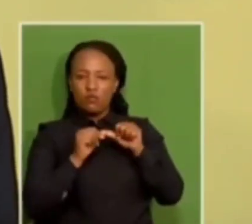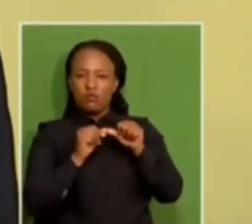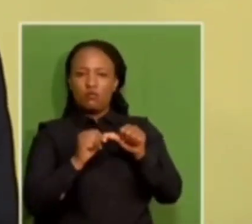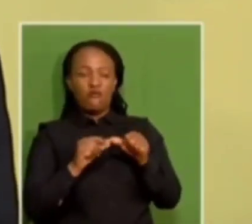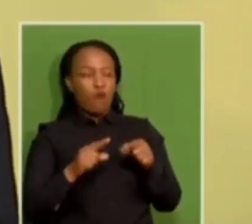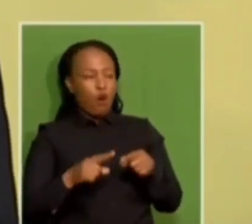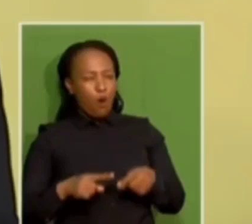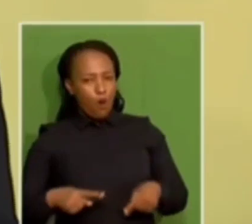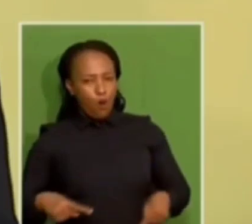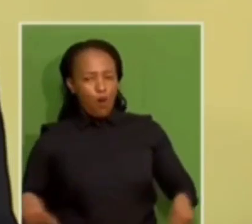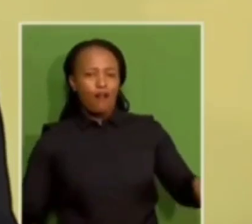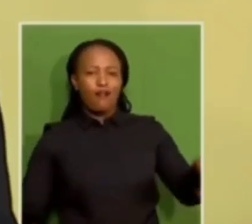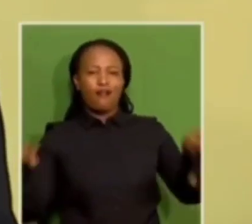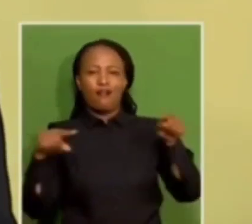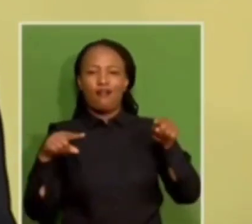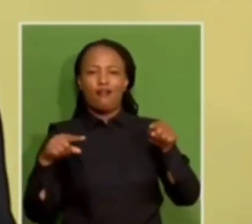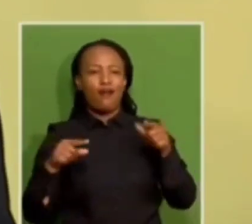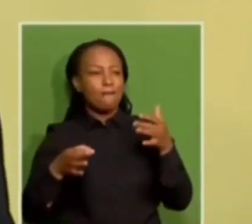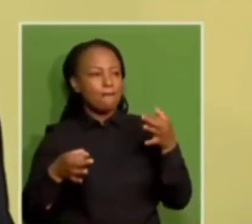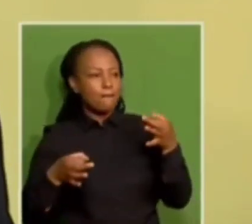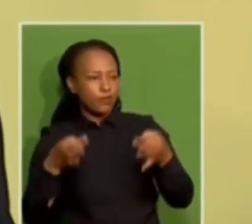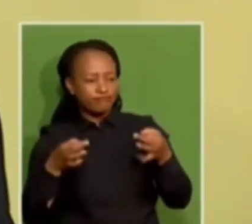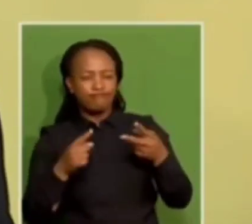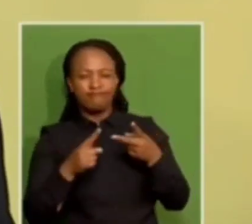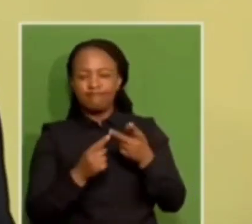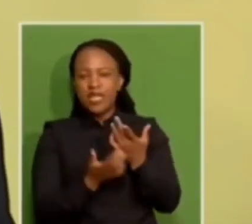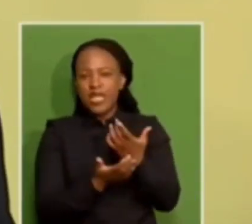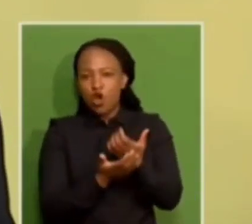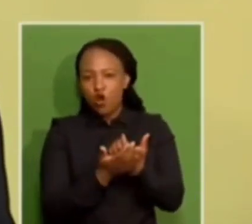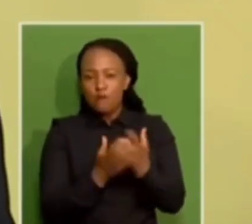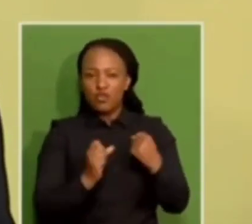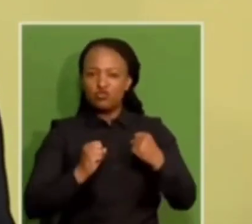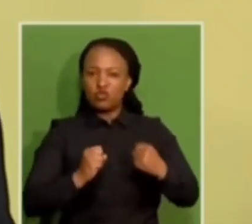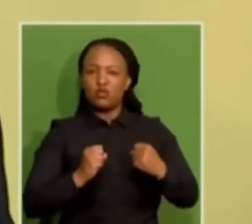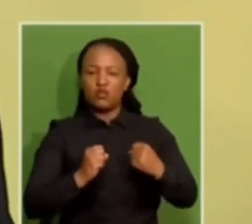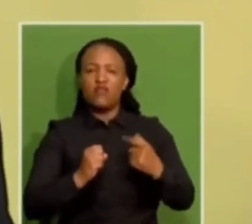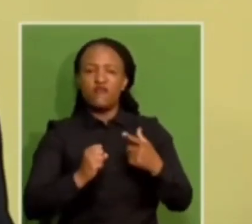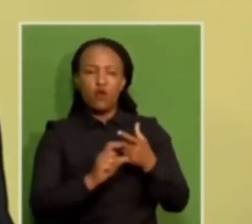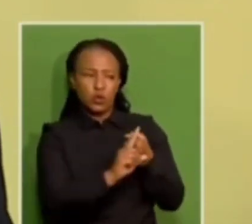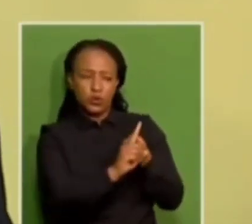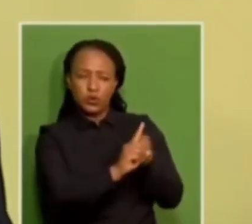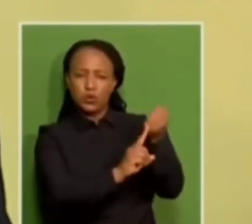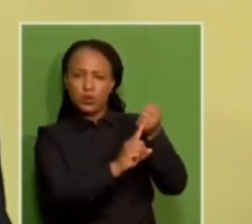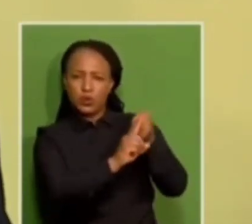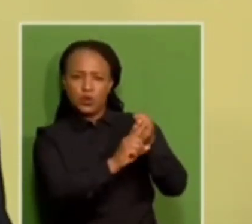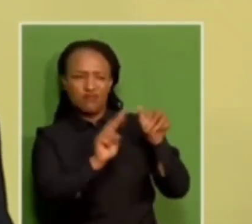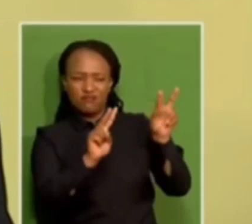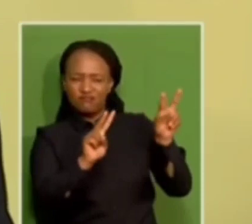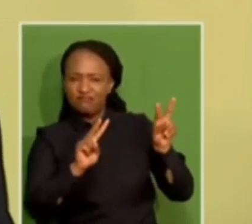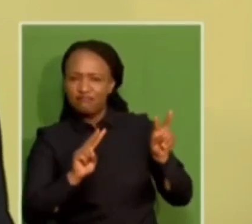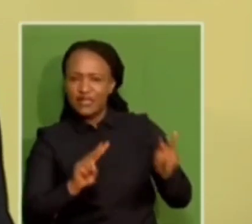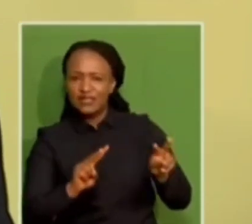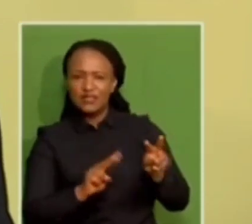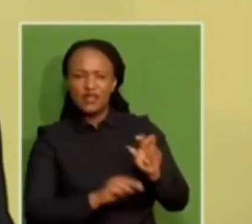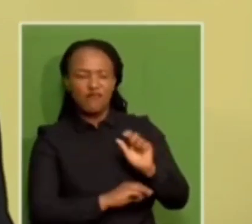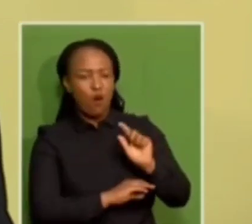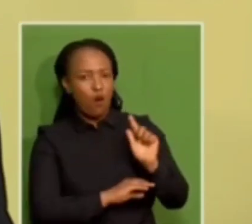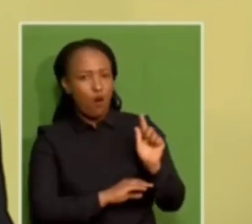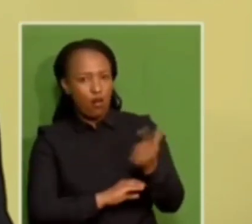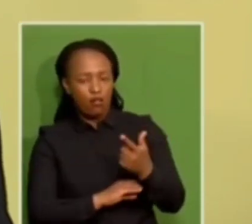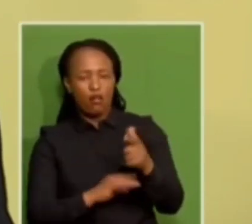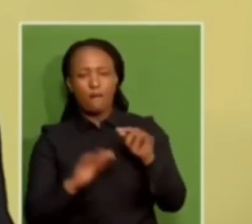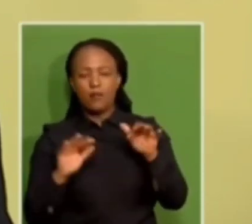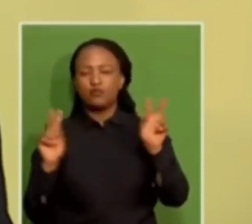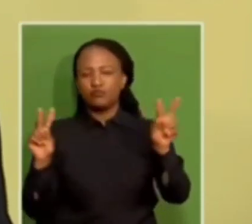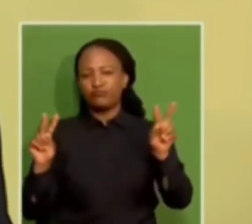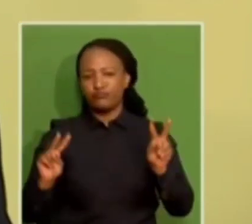we will continue to mobilize all moral political and economic strength on the side of peace and development